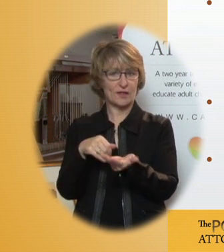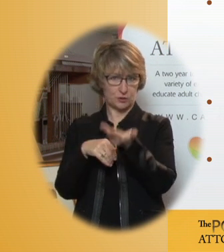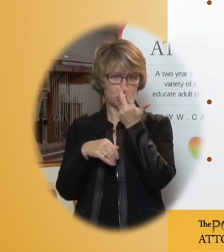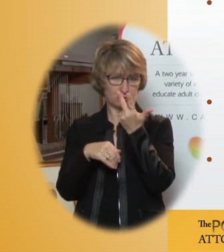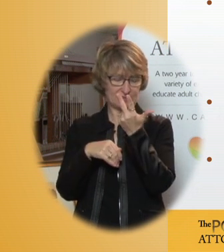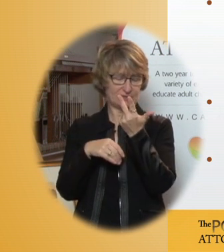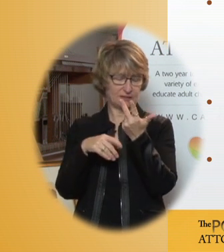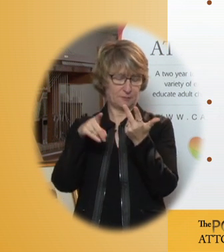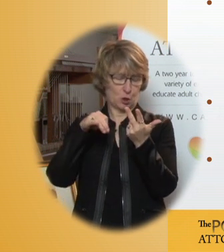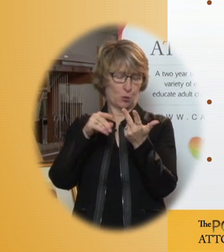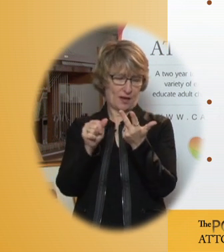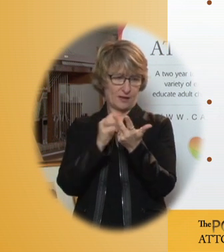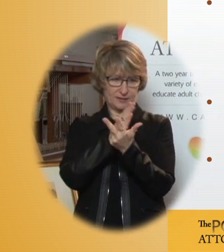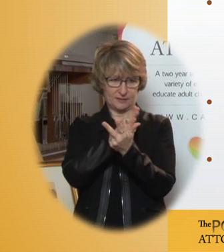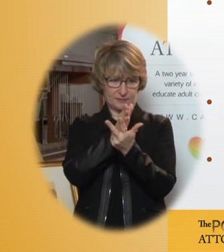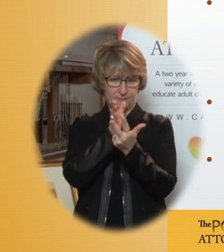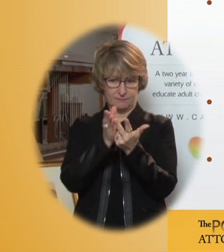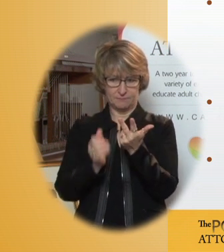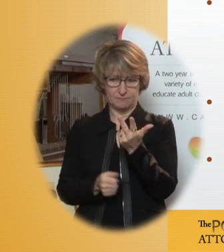different kinds.